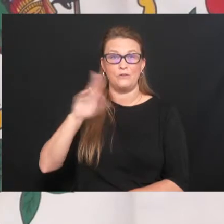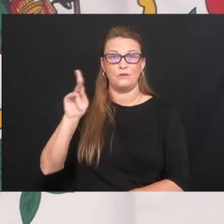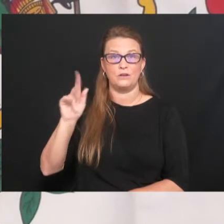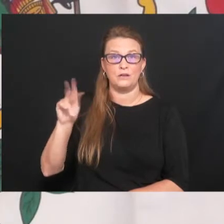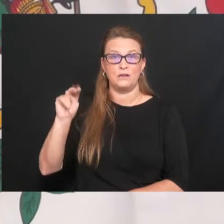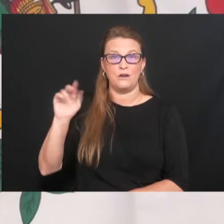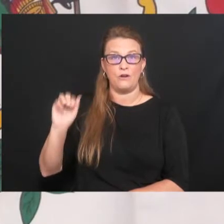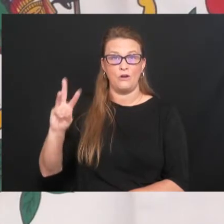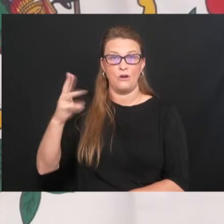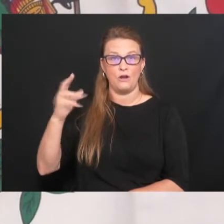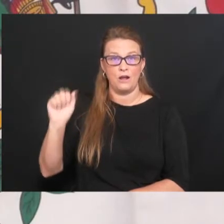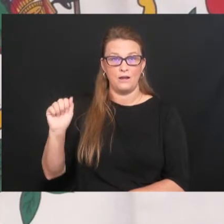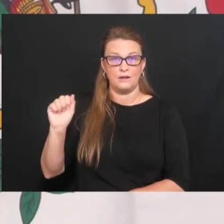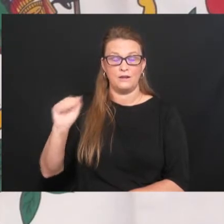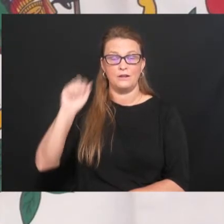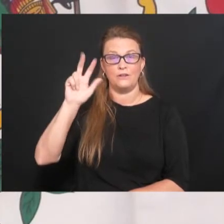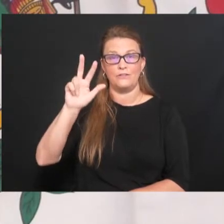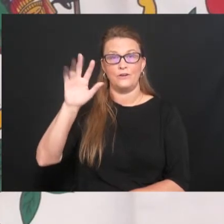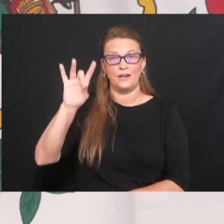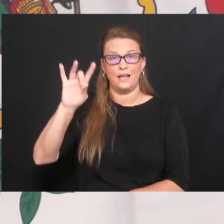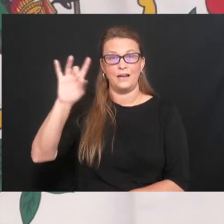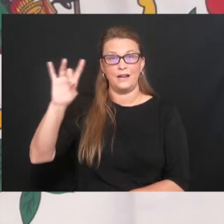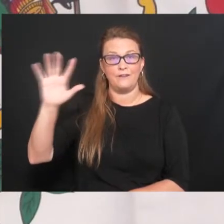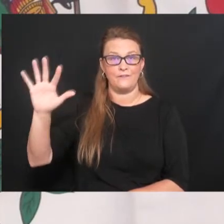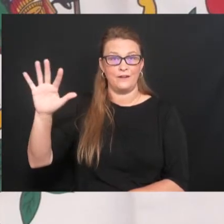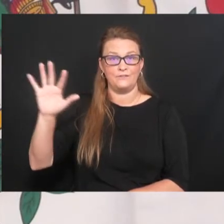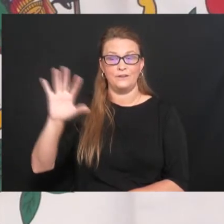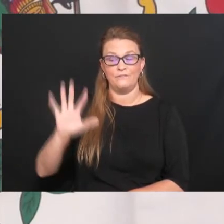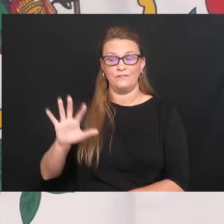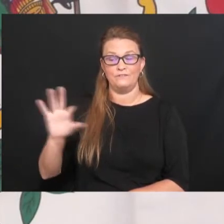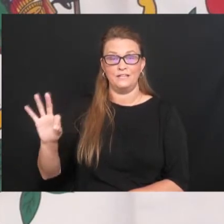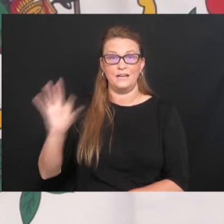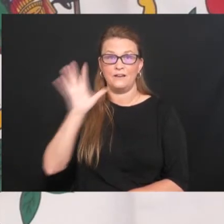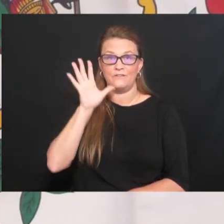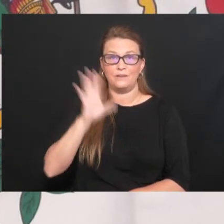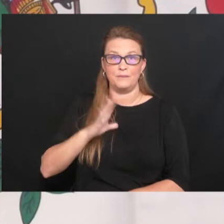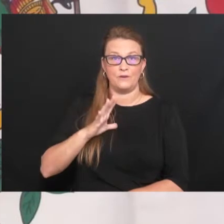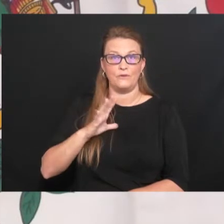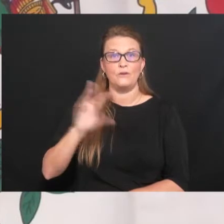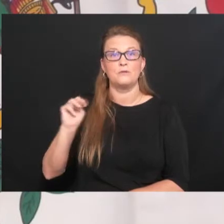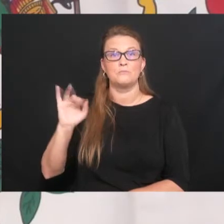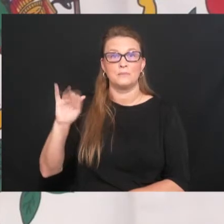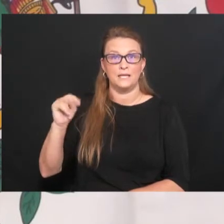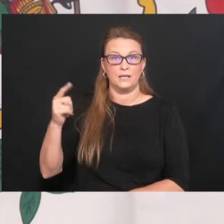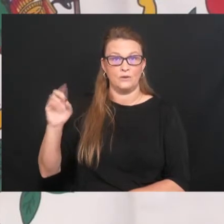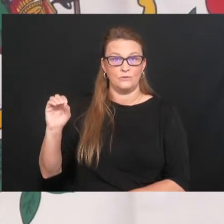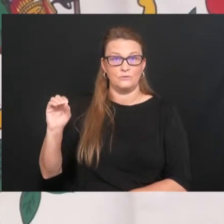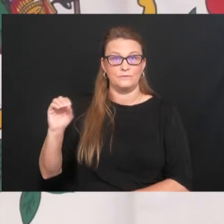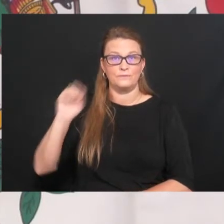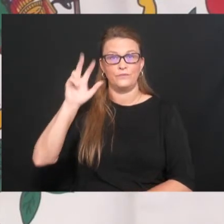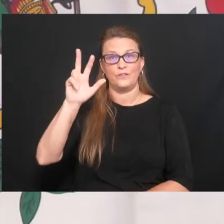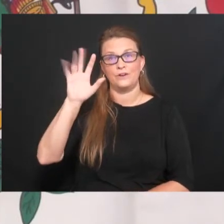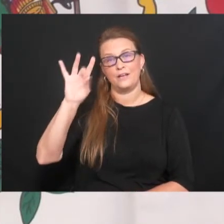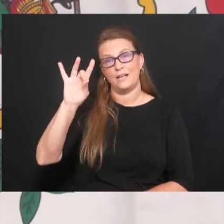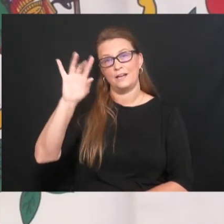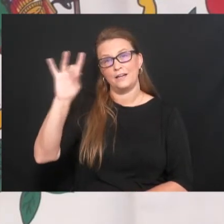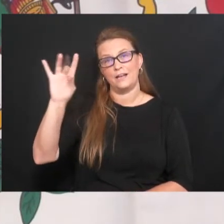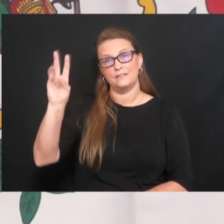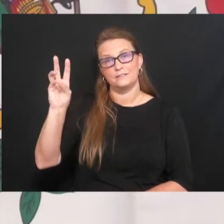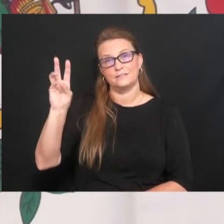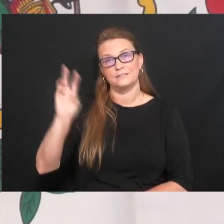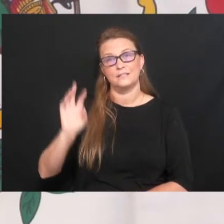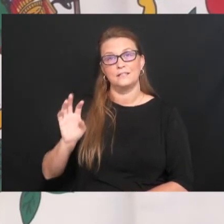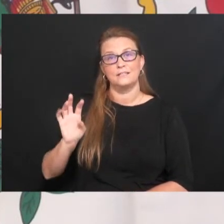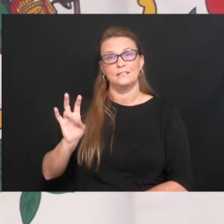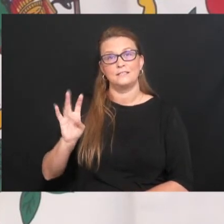County. The 3,885th death, a 59-year-old female from Mingo County. The 3,886th death,